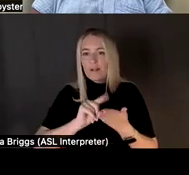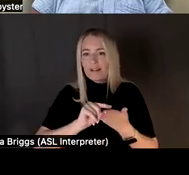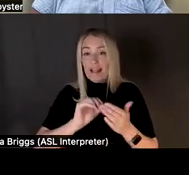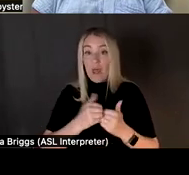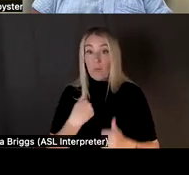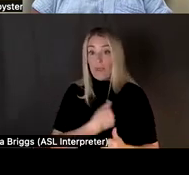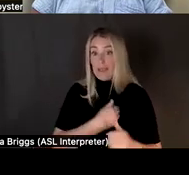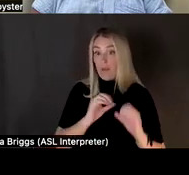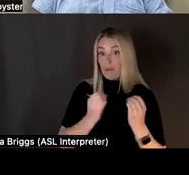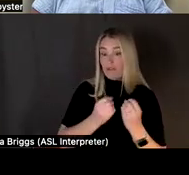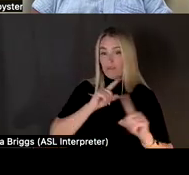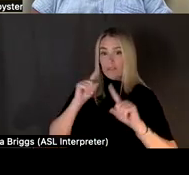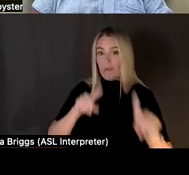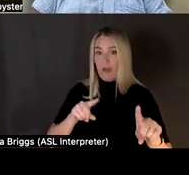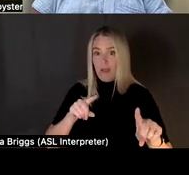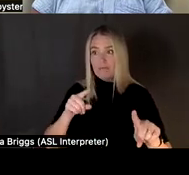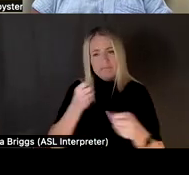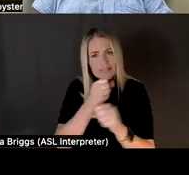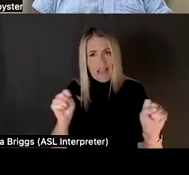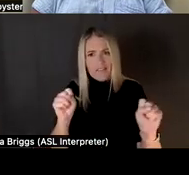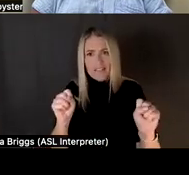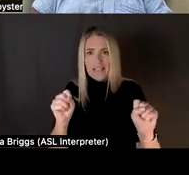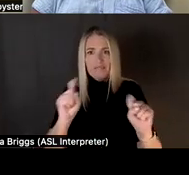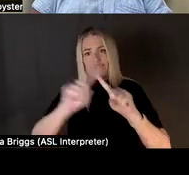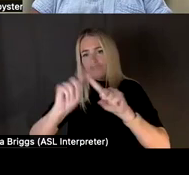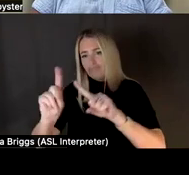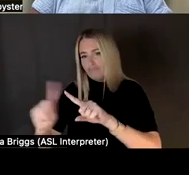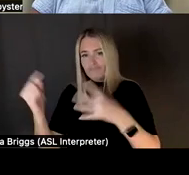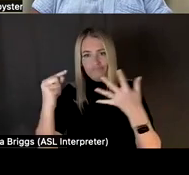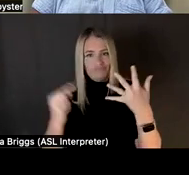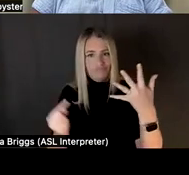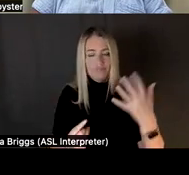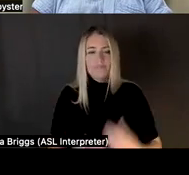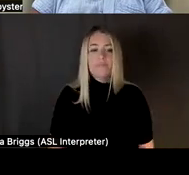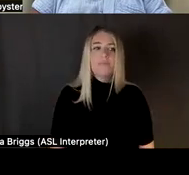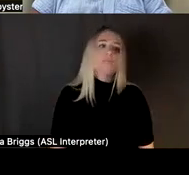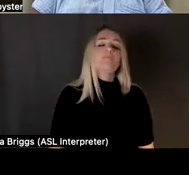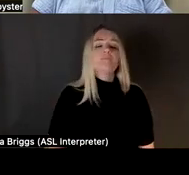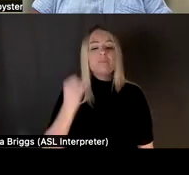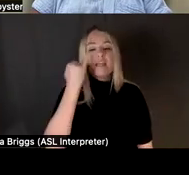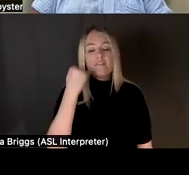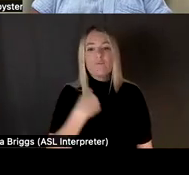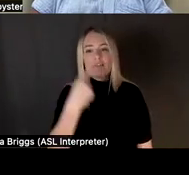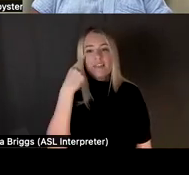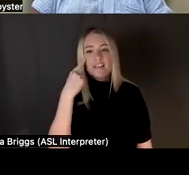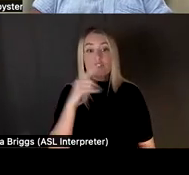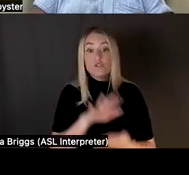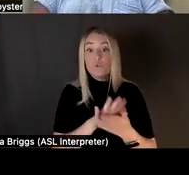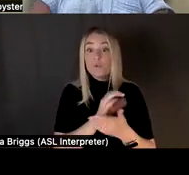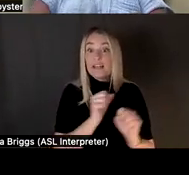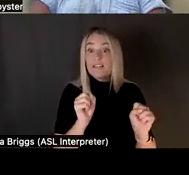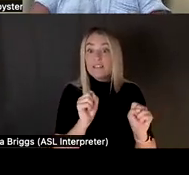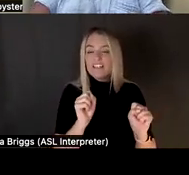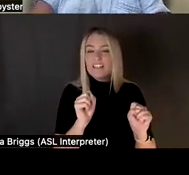responds to safety in all its forms. If we think of school safety, and we went through